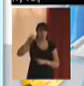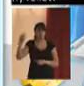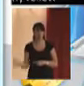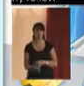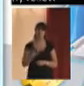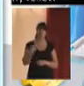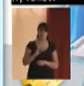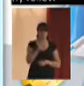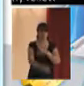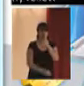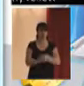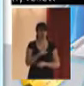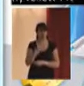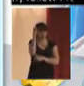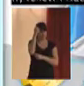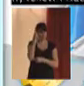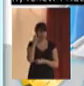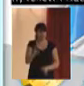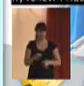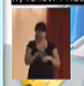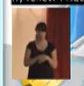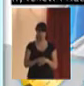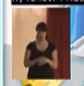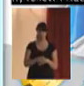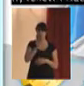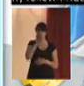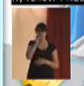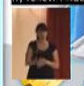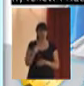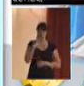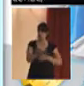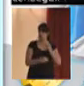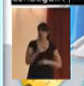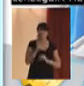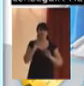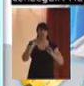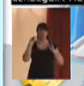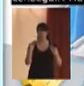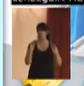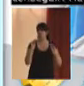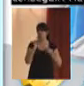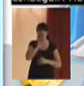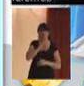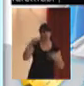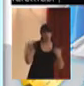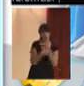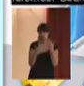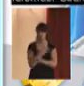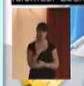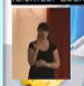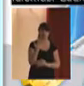on Friday, this is something that could be translated thanks to this metadata. Also, there are some users that mix